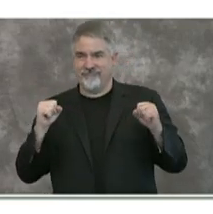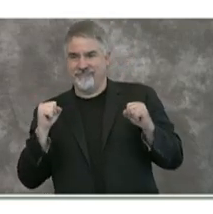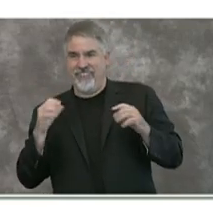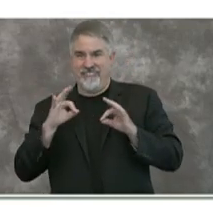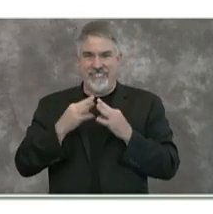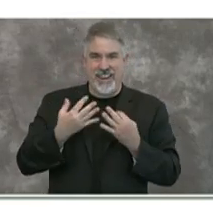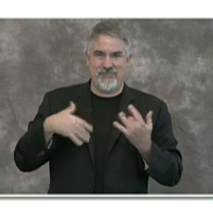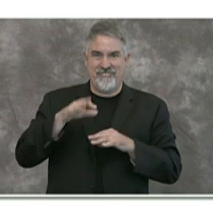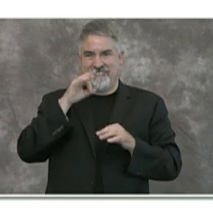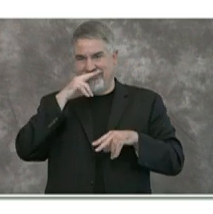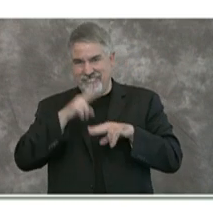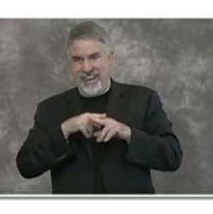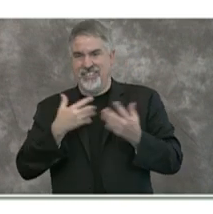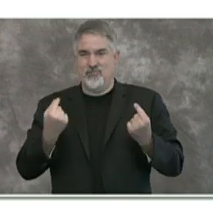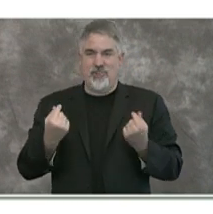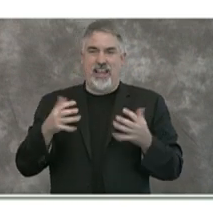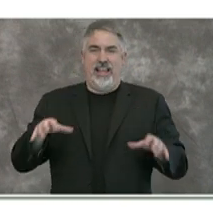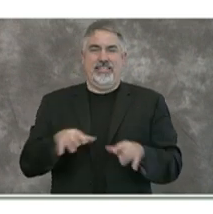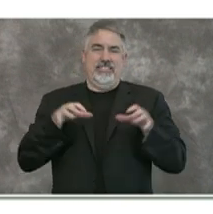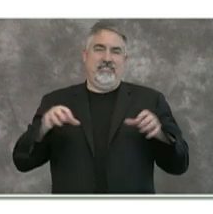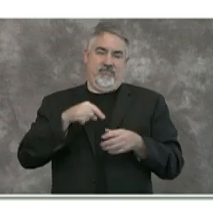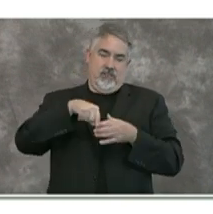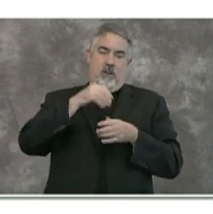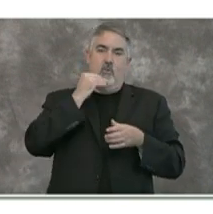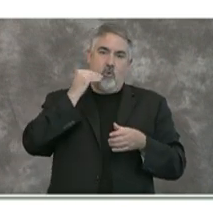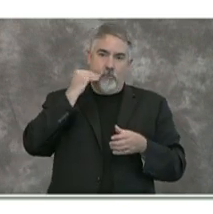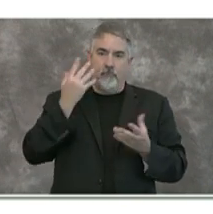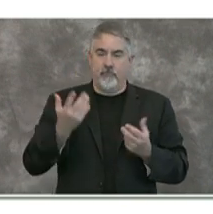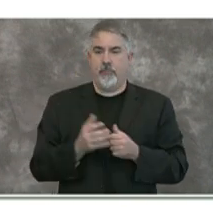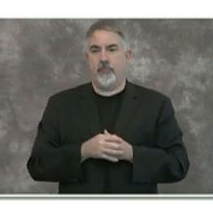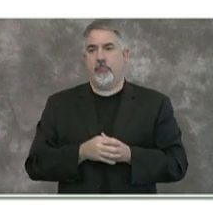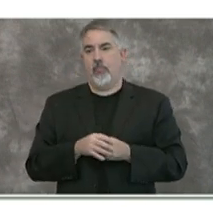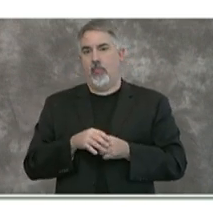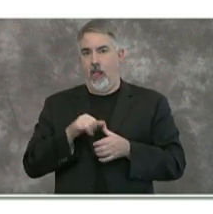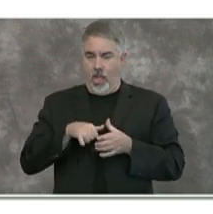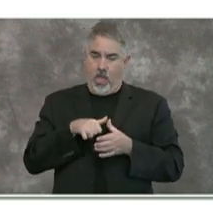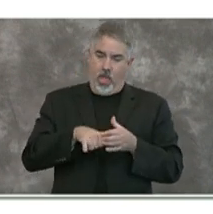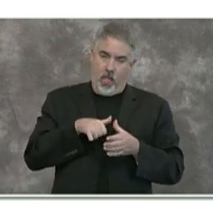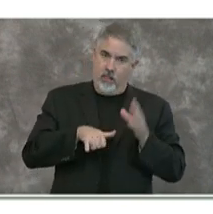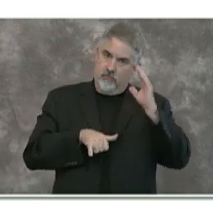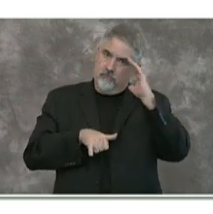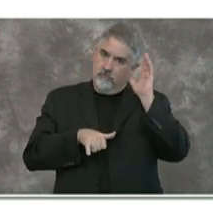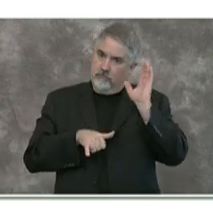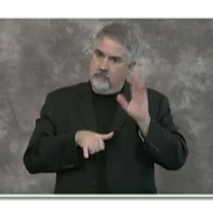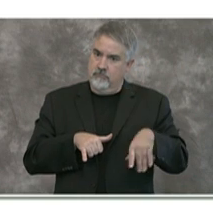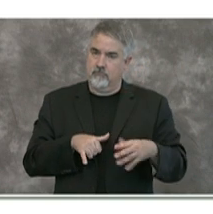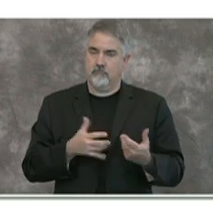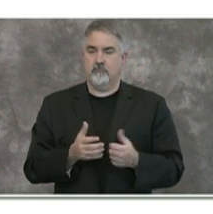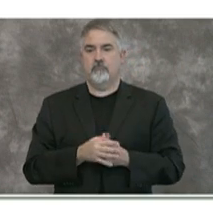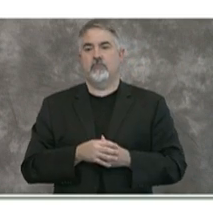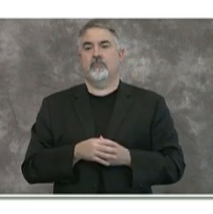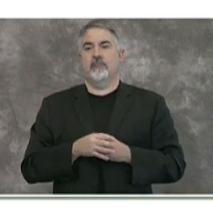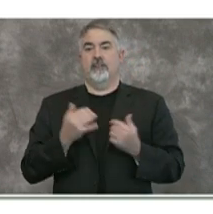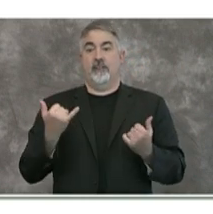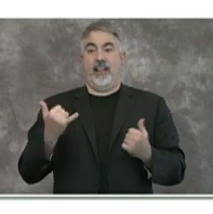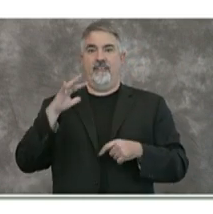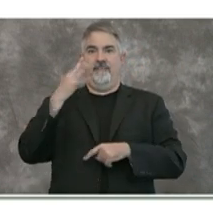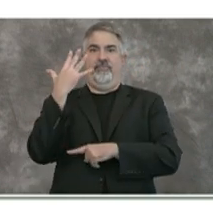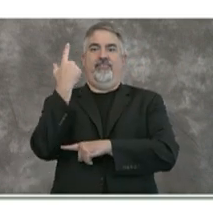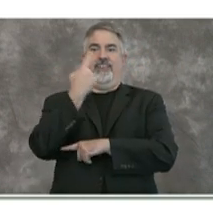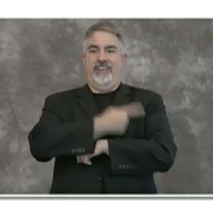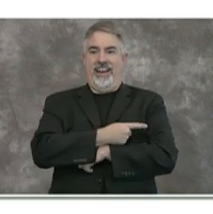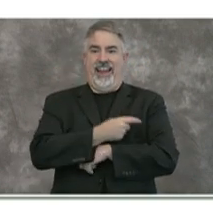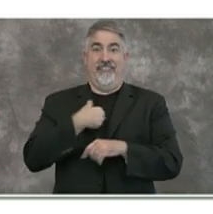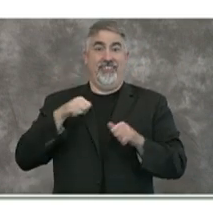fit and socially connected when they are staying at home. Today is day 5 of the challenge,